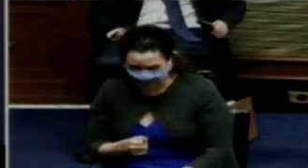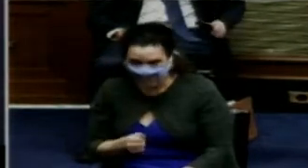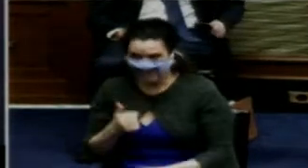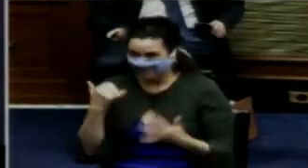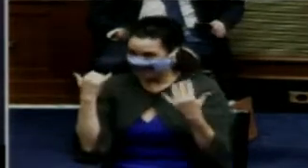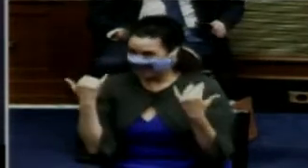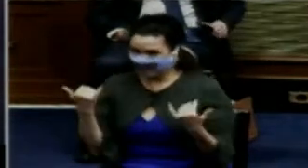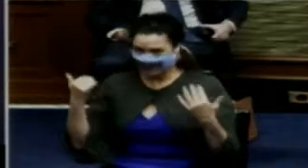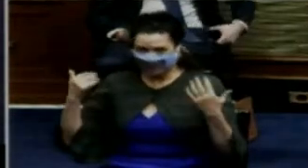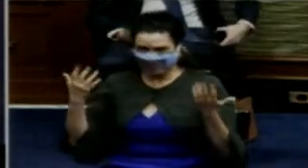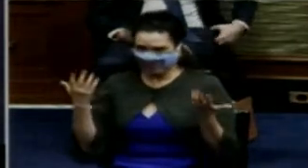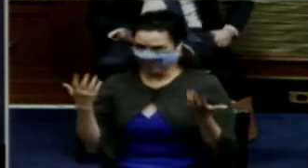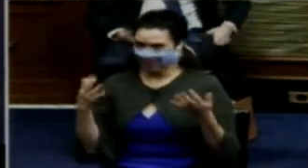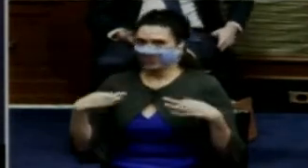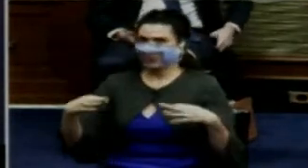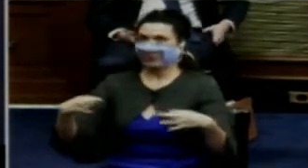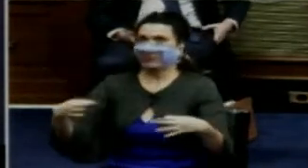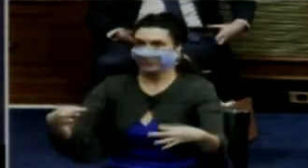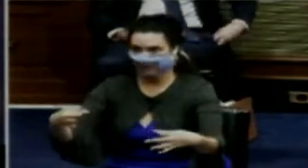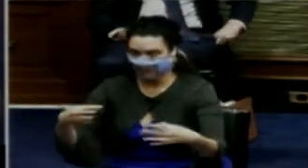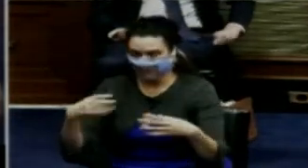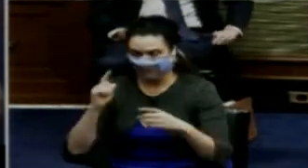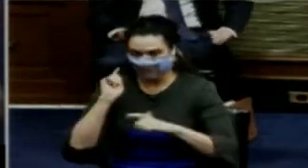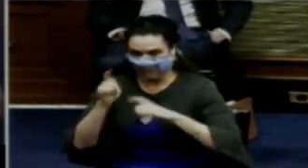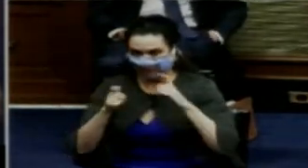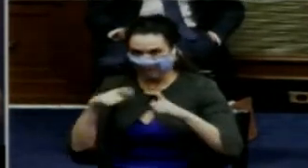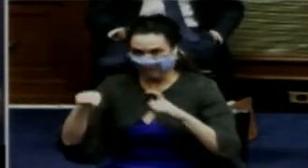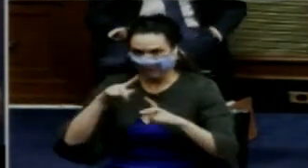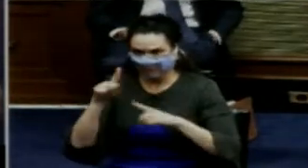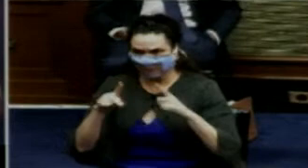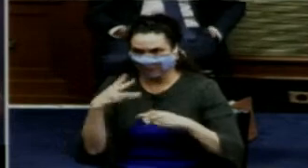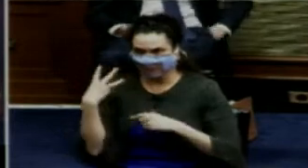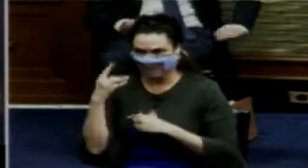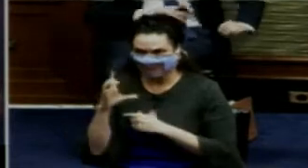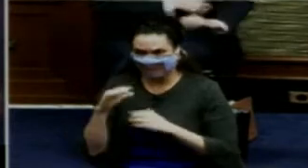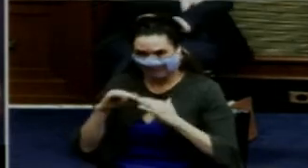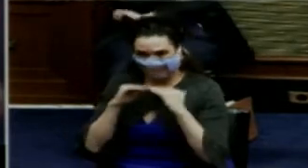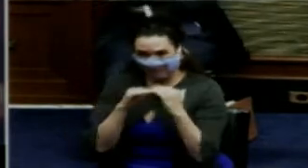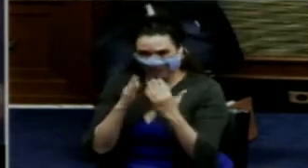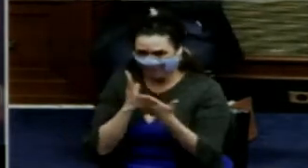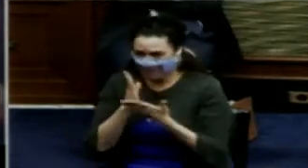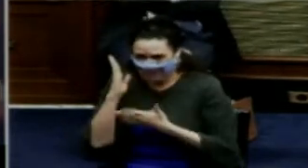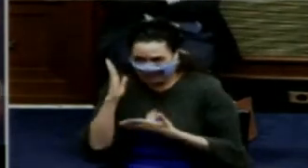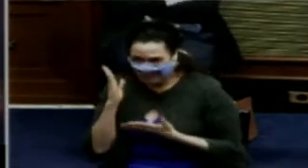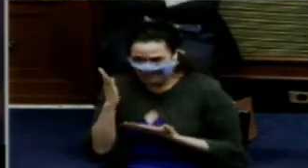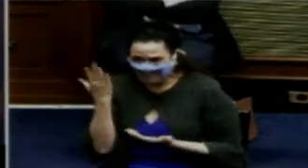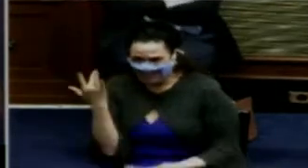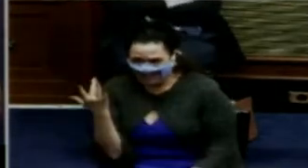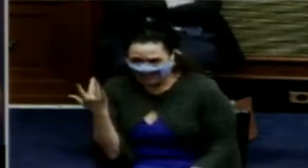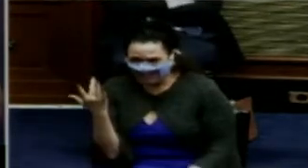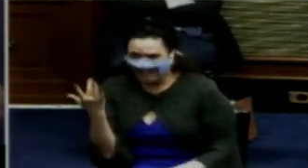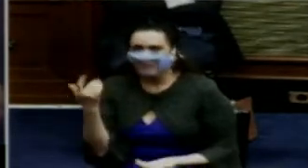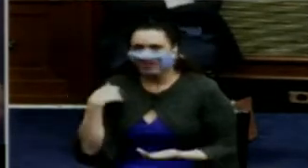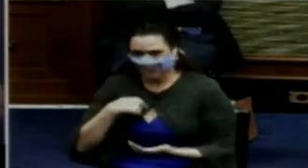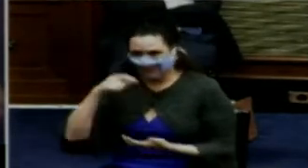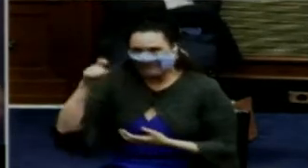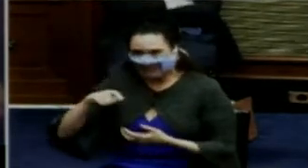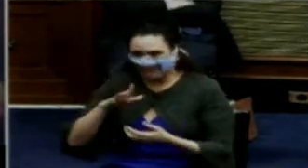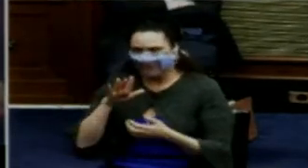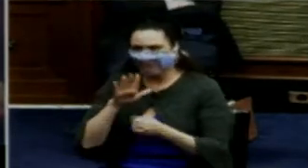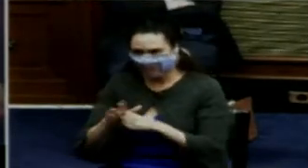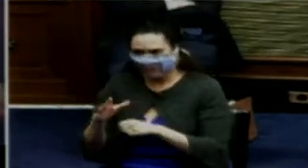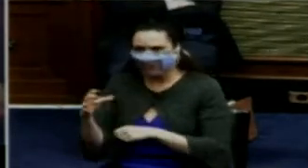Washington, D.C. to be afforded equal rights, to be represented by fully empowered legislators in